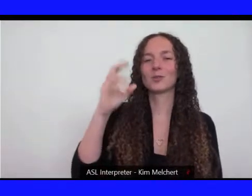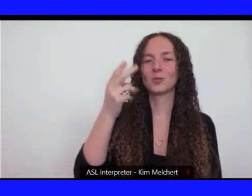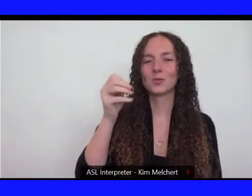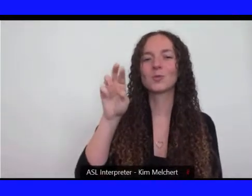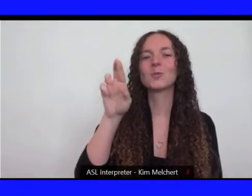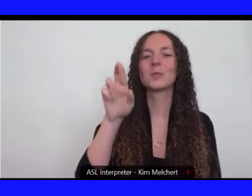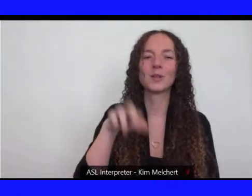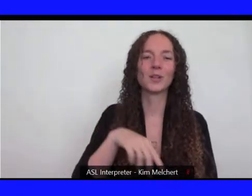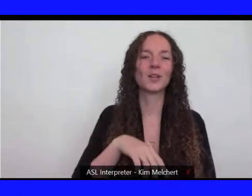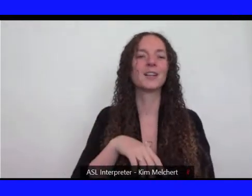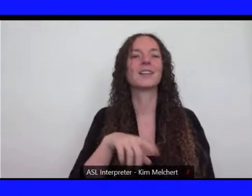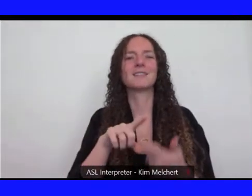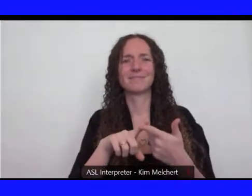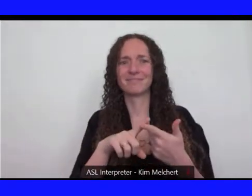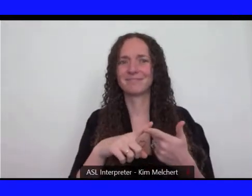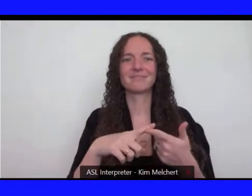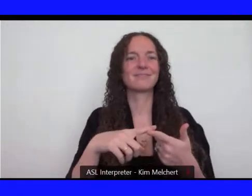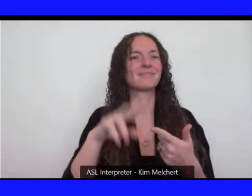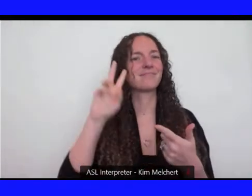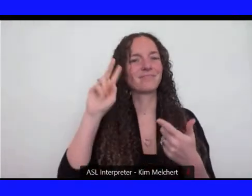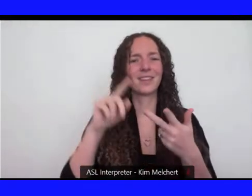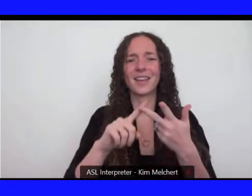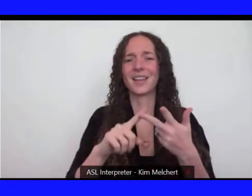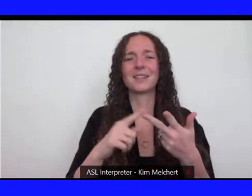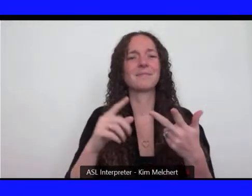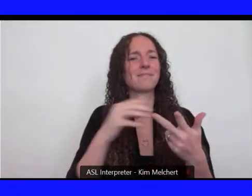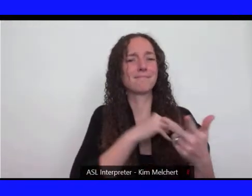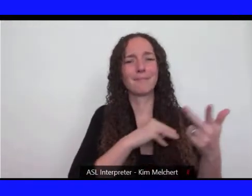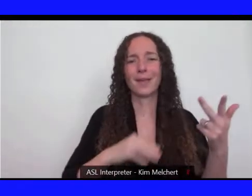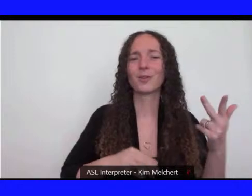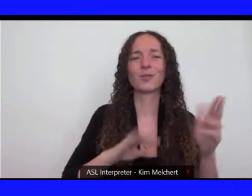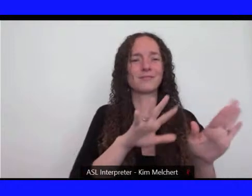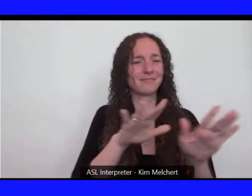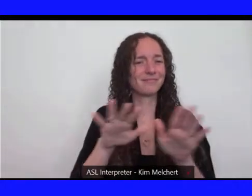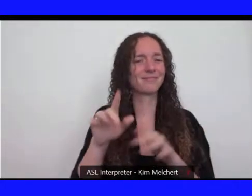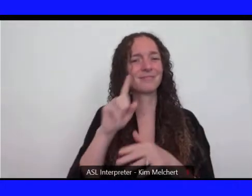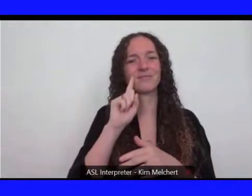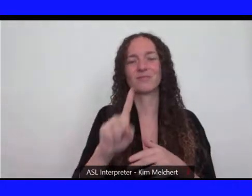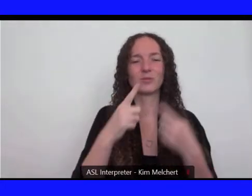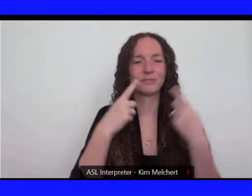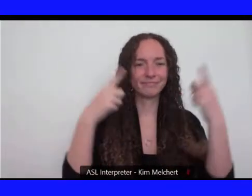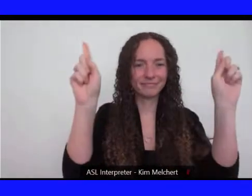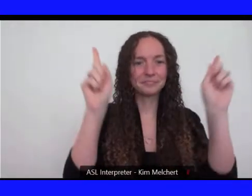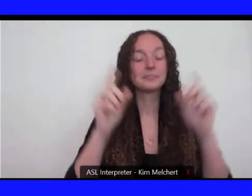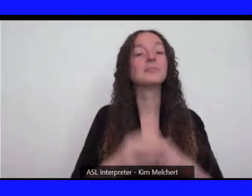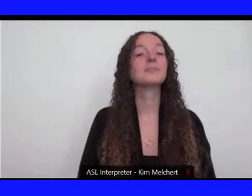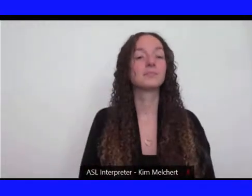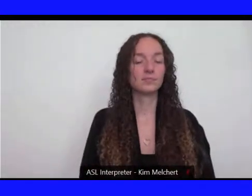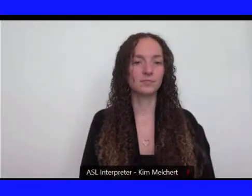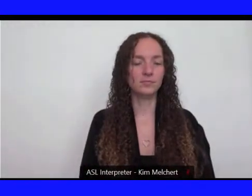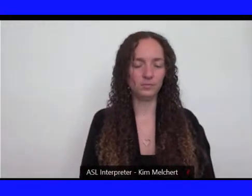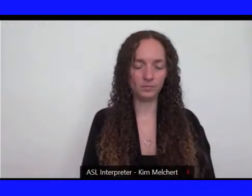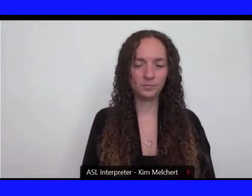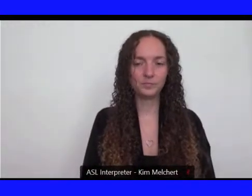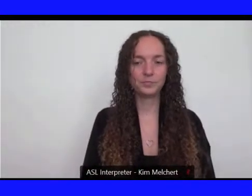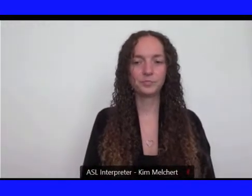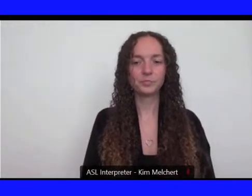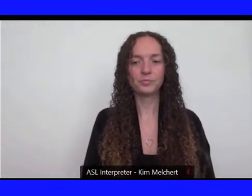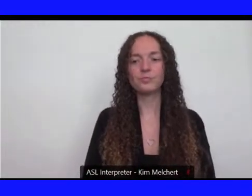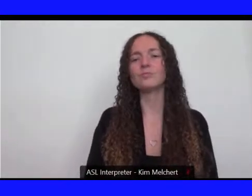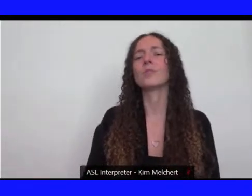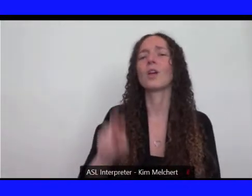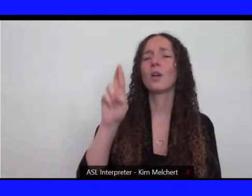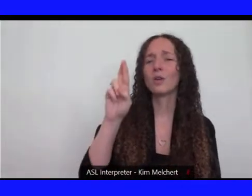in the Bronx, and that's why he's so passionate about supporting us. Oh, nice. Awesome. Thank you.